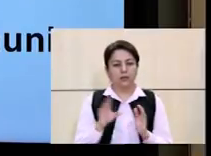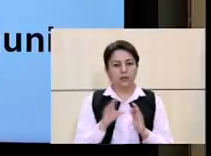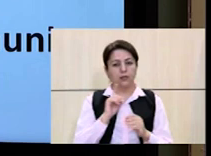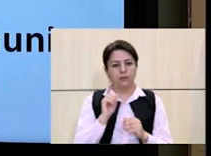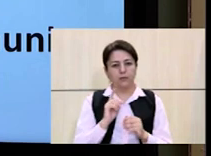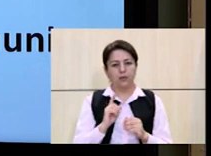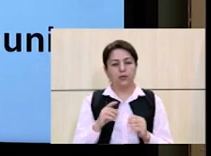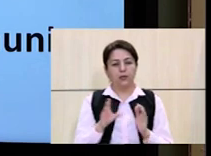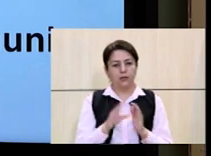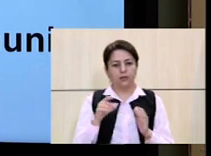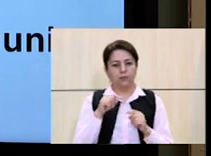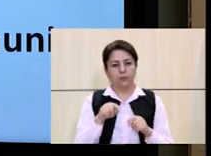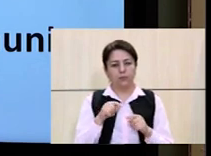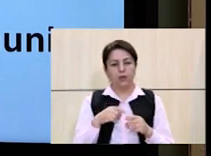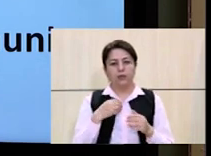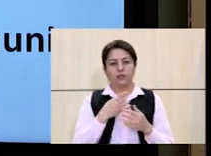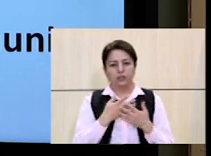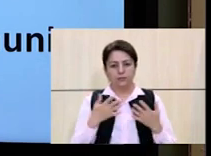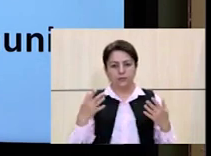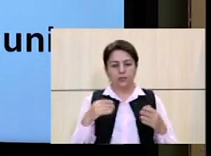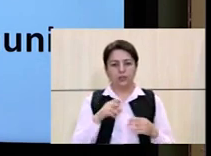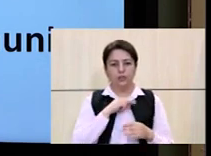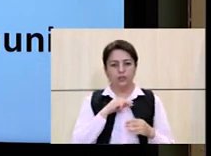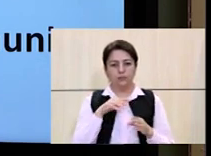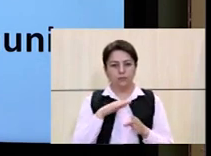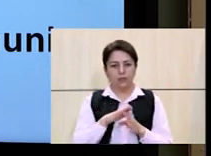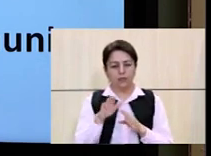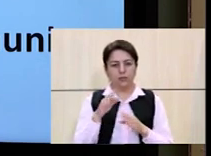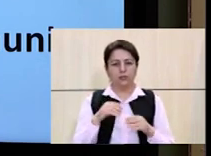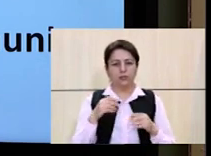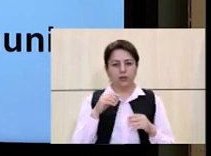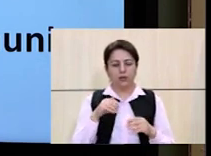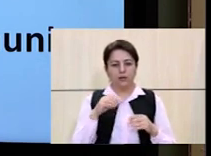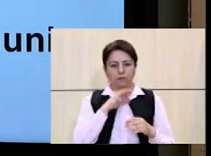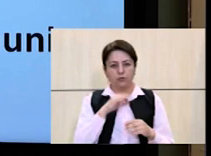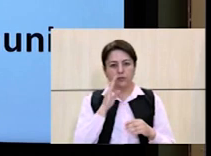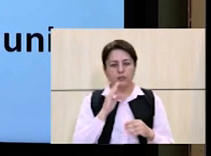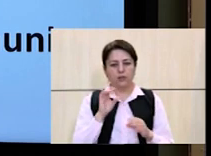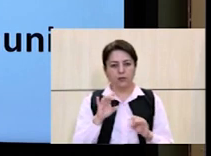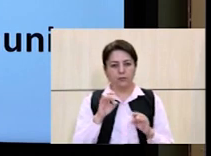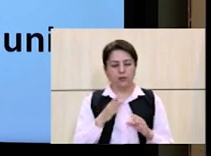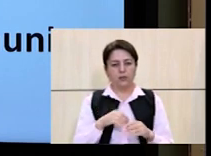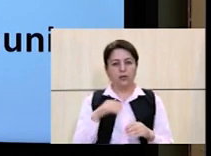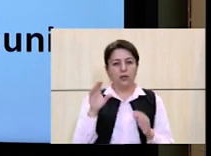Energiya nima? Energiya bu jismning ish bajara olish qobiliyatiga aytiladi. Energiya